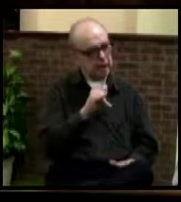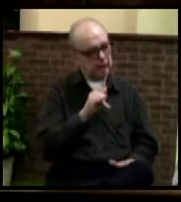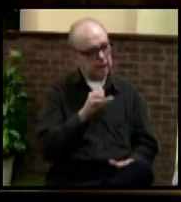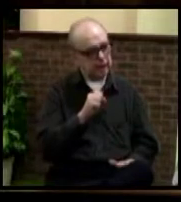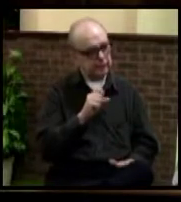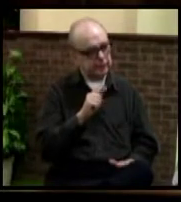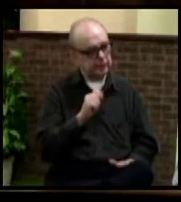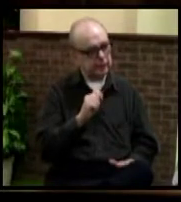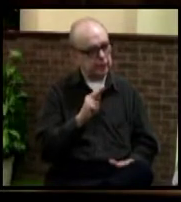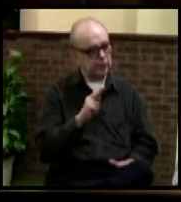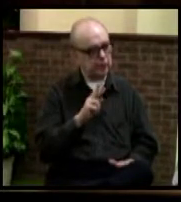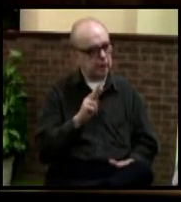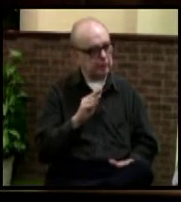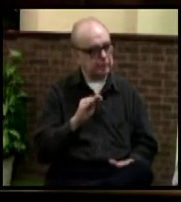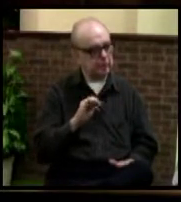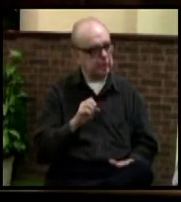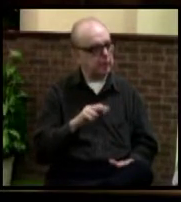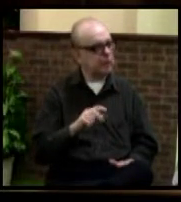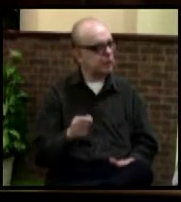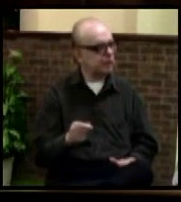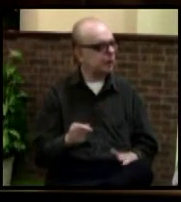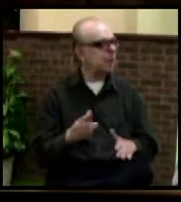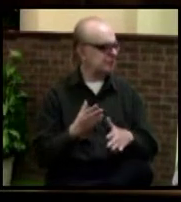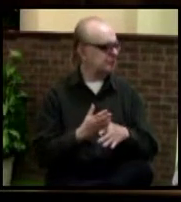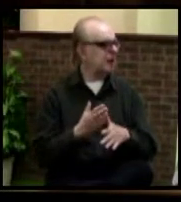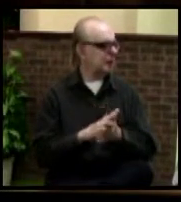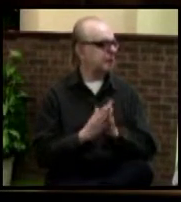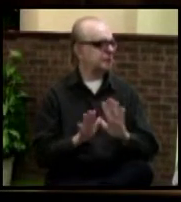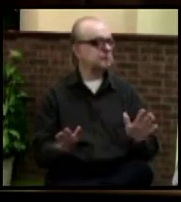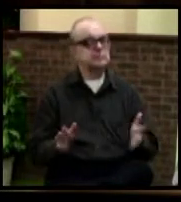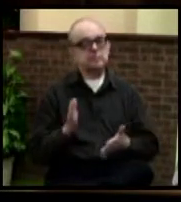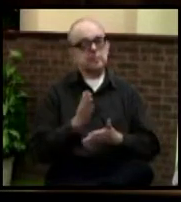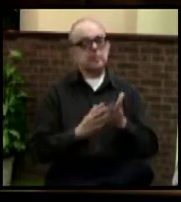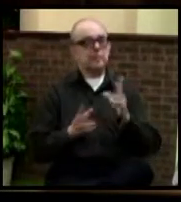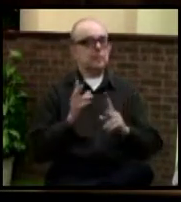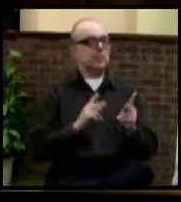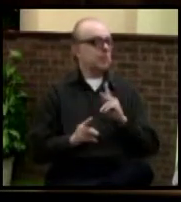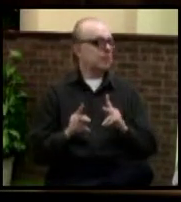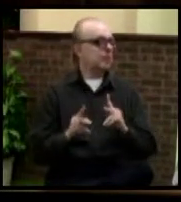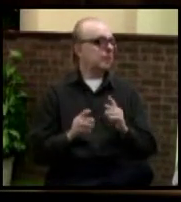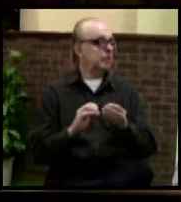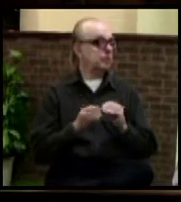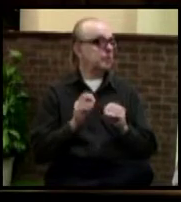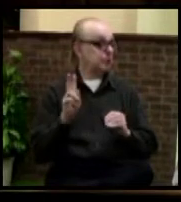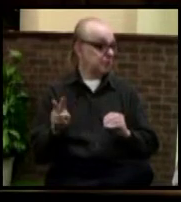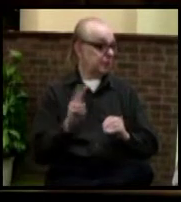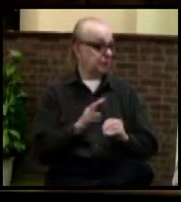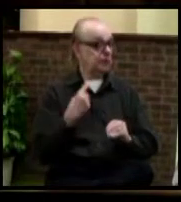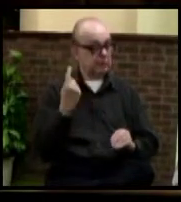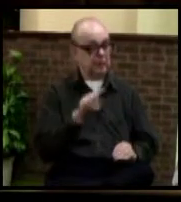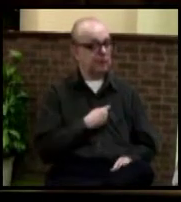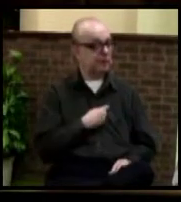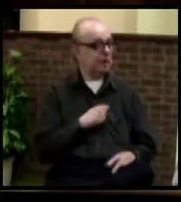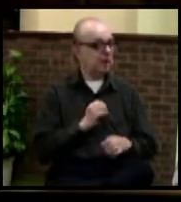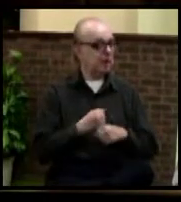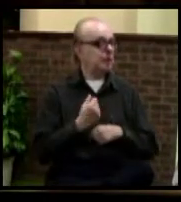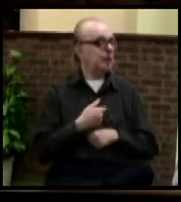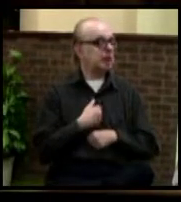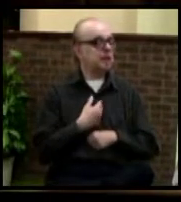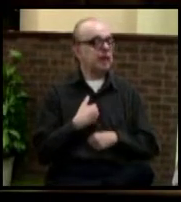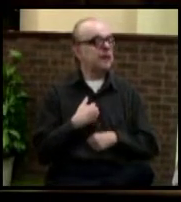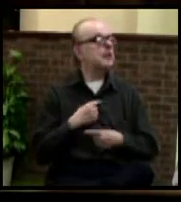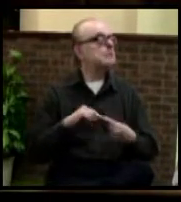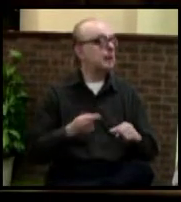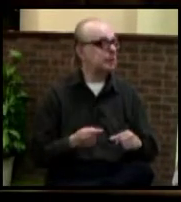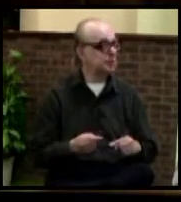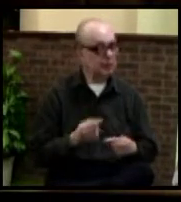Okay? Now in our lives, there's probably some of those signal 22s that causes us